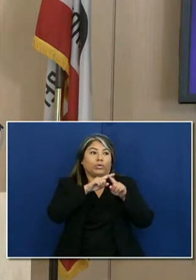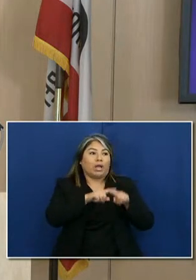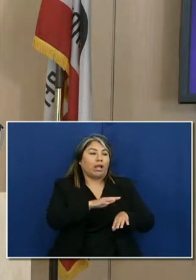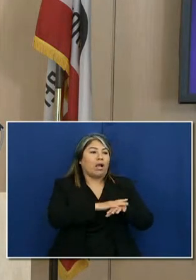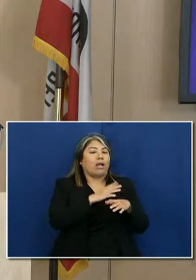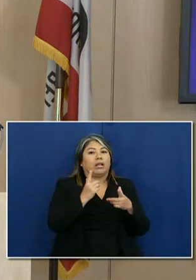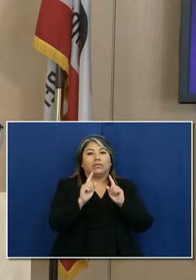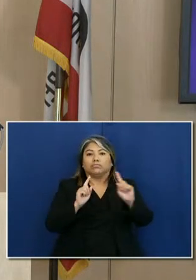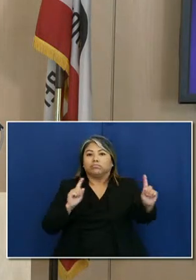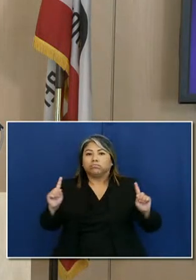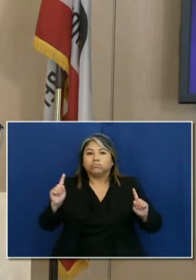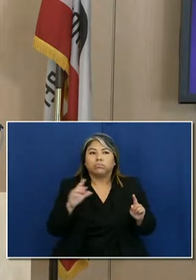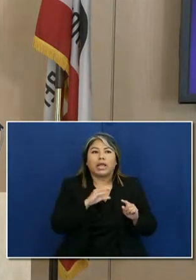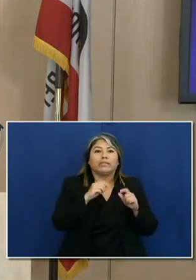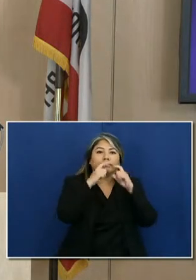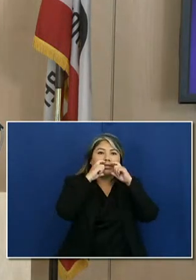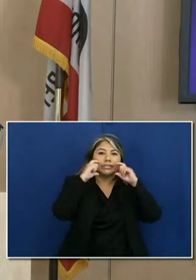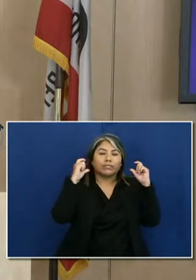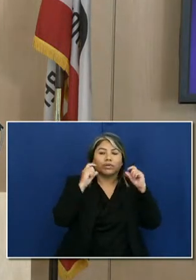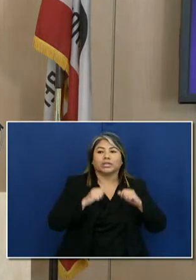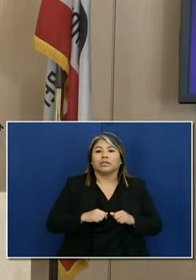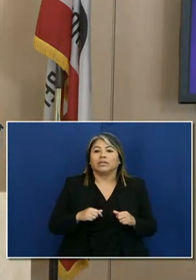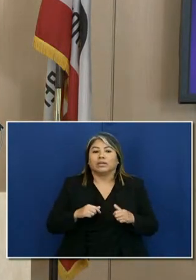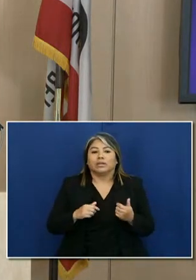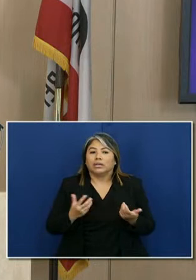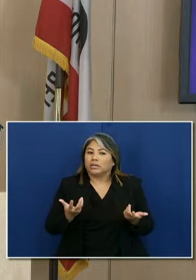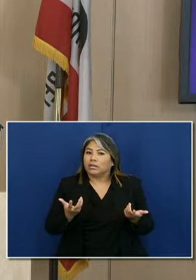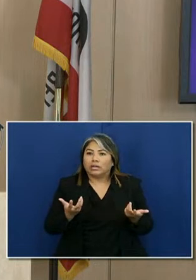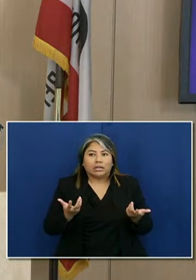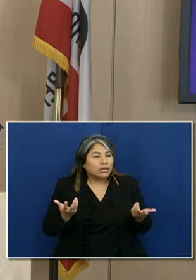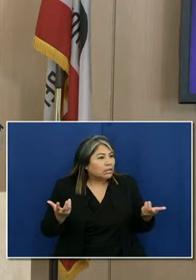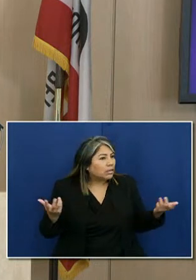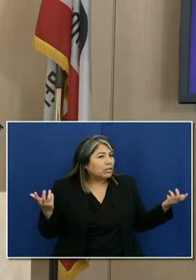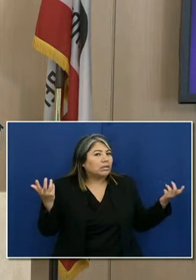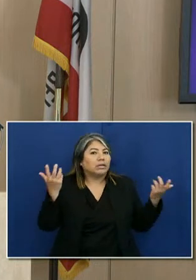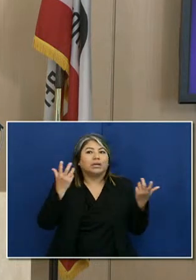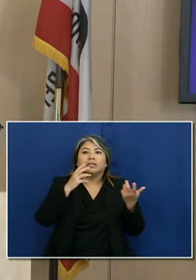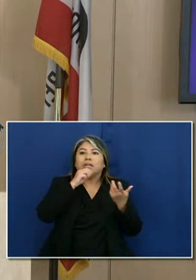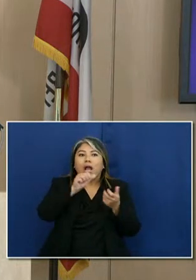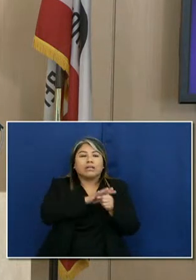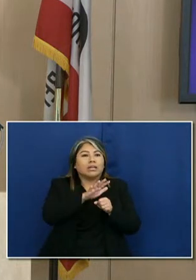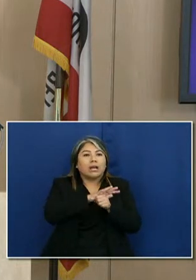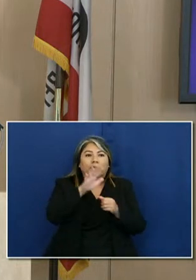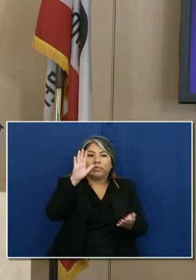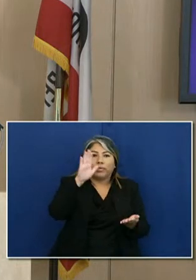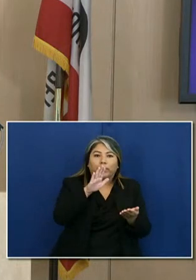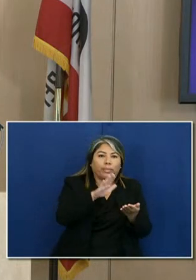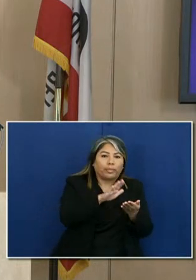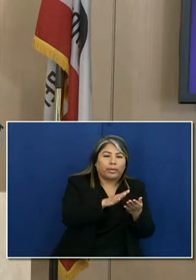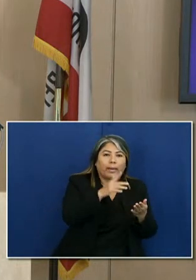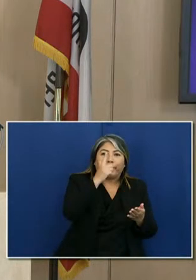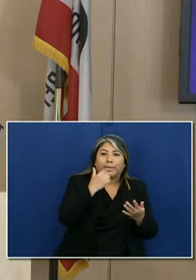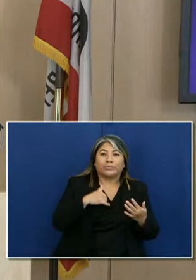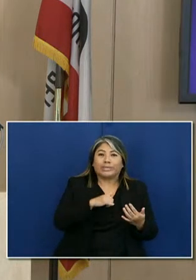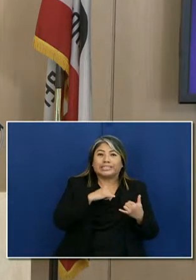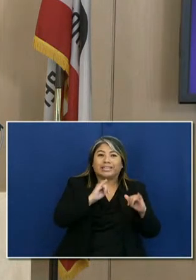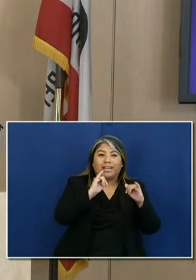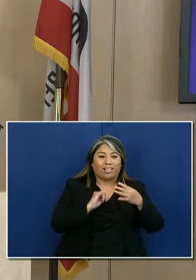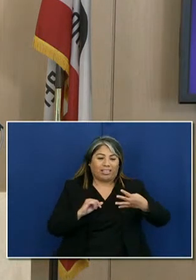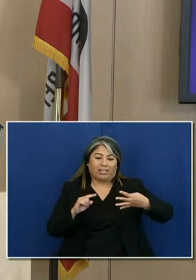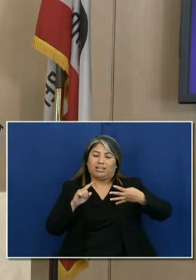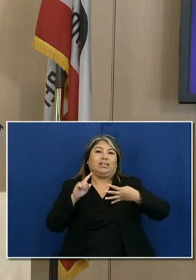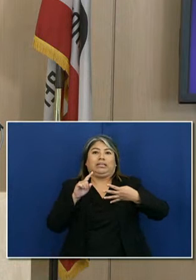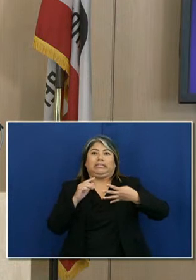covering, social distancing, they don't seem to be slowing down spread enough because we continue to remain very close to the purple